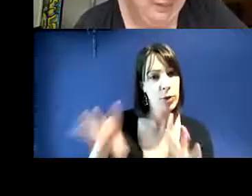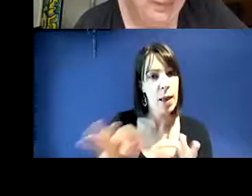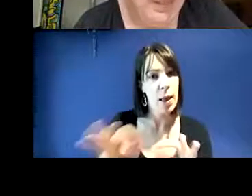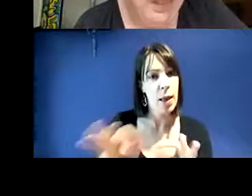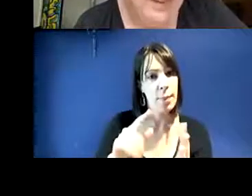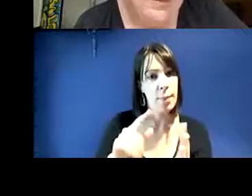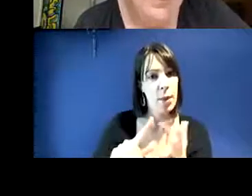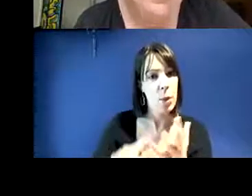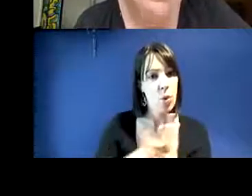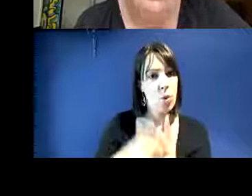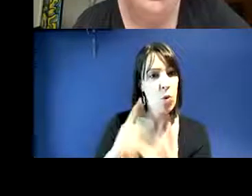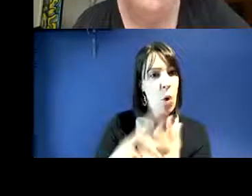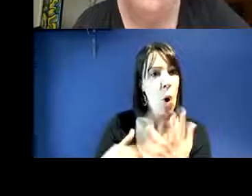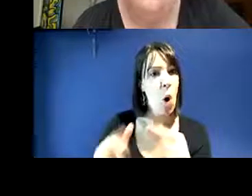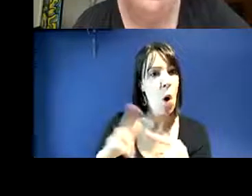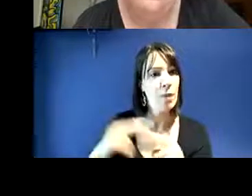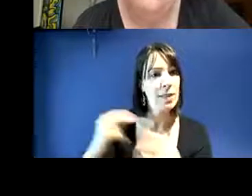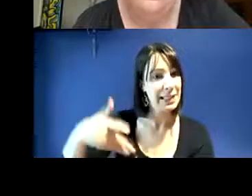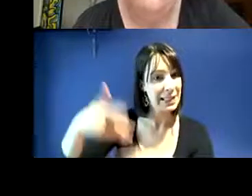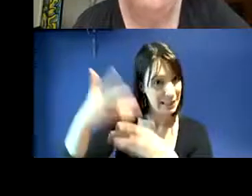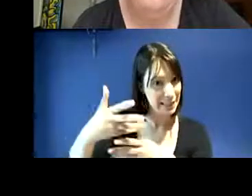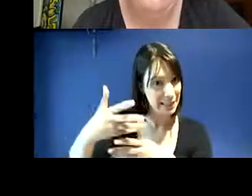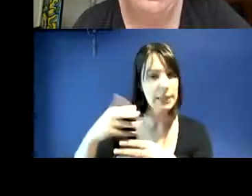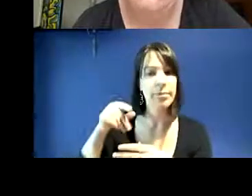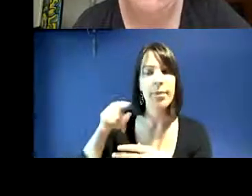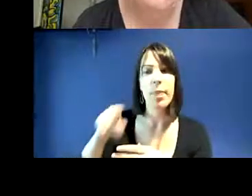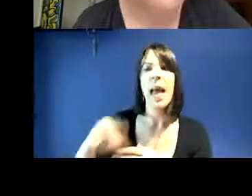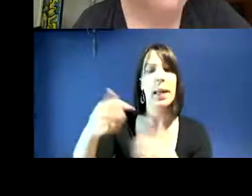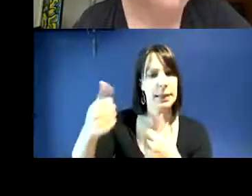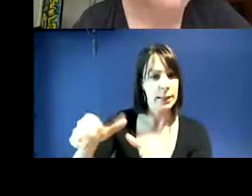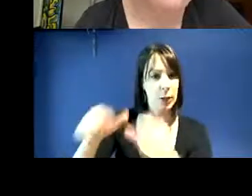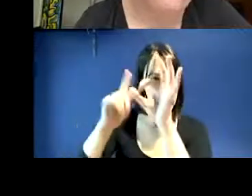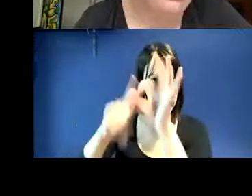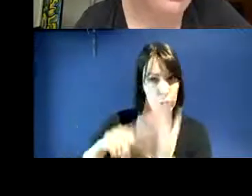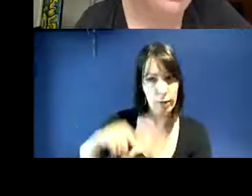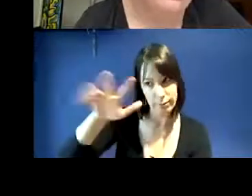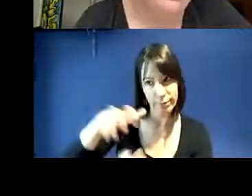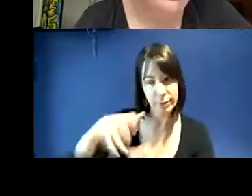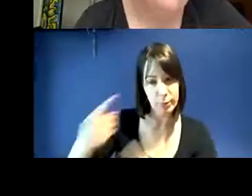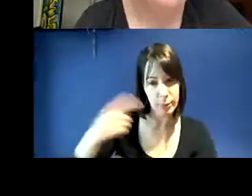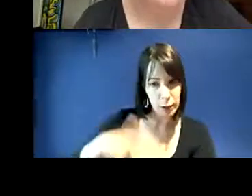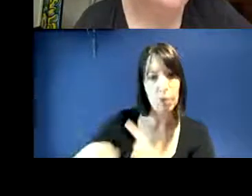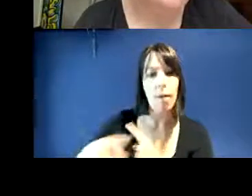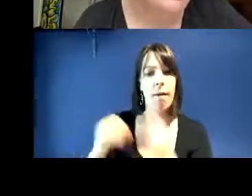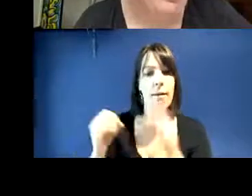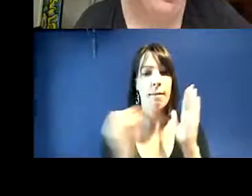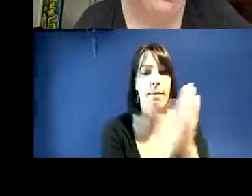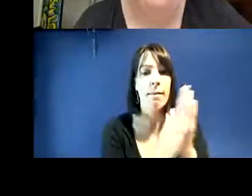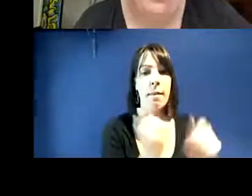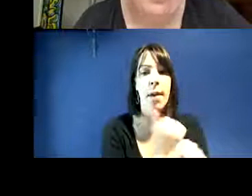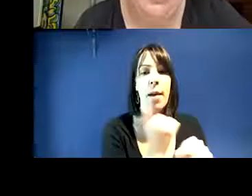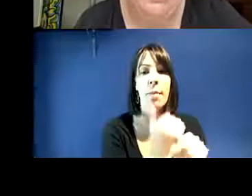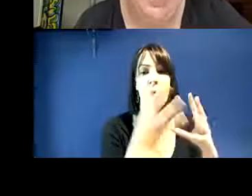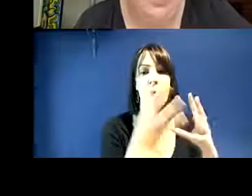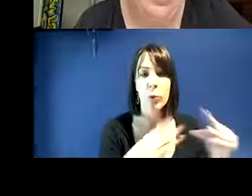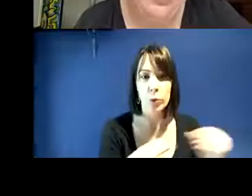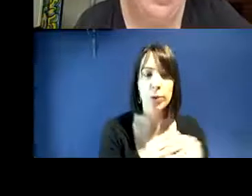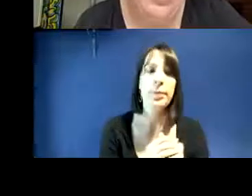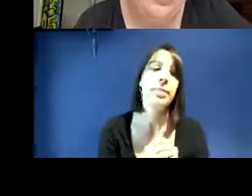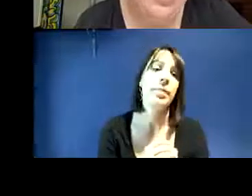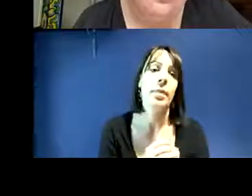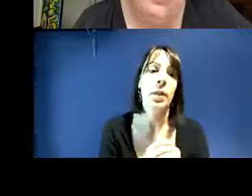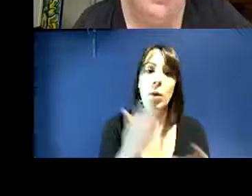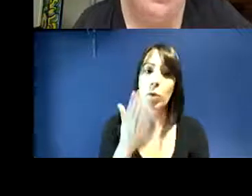Survey. This research showed that women with disabilities are experiencing exceptionally high rates of